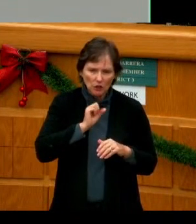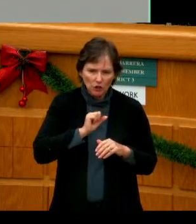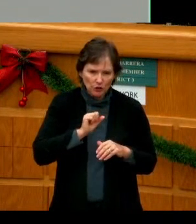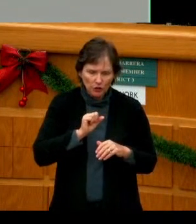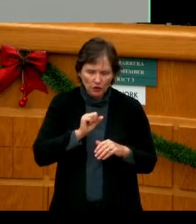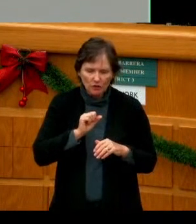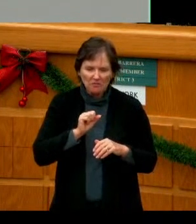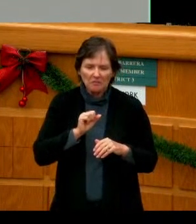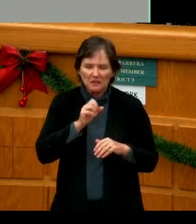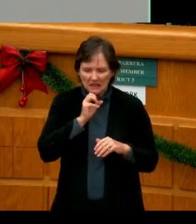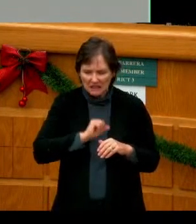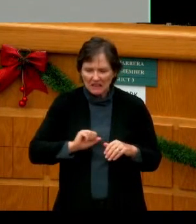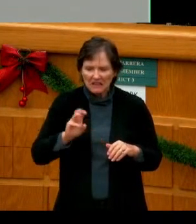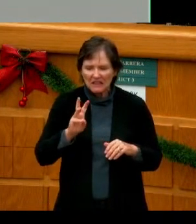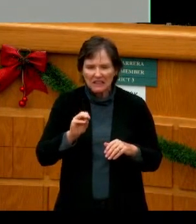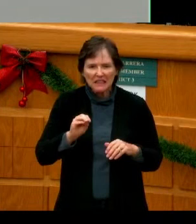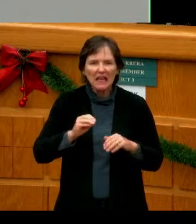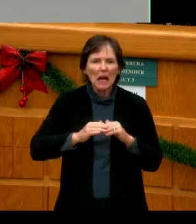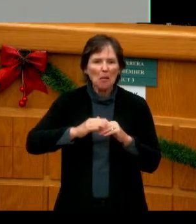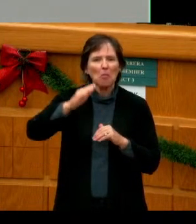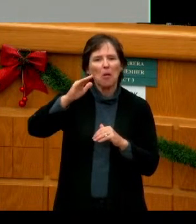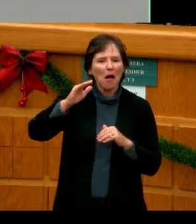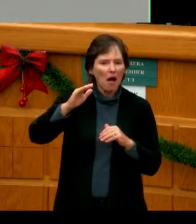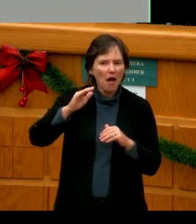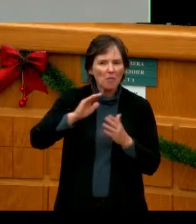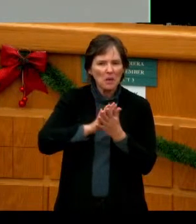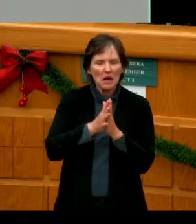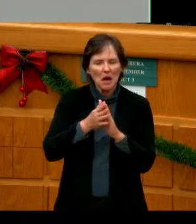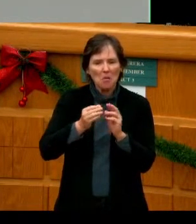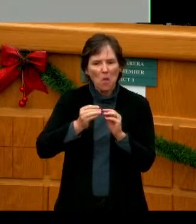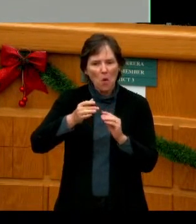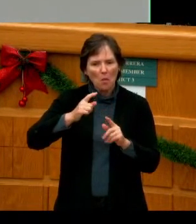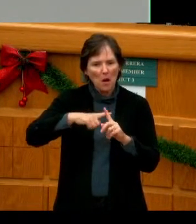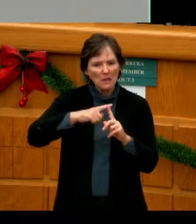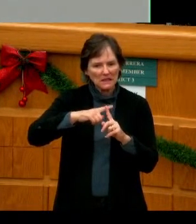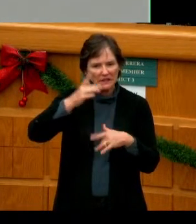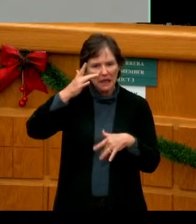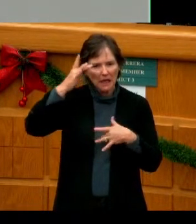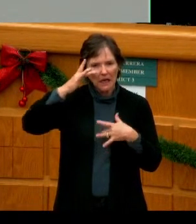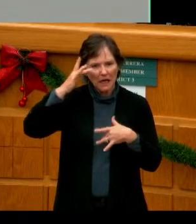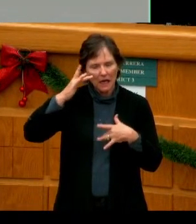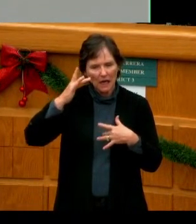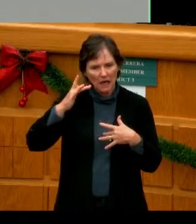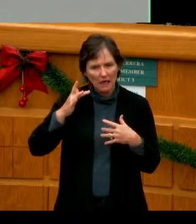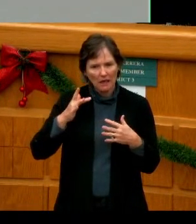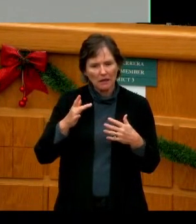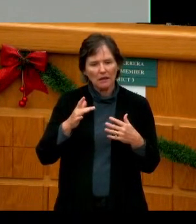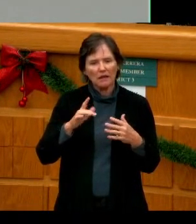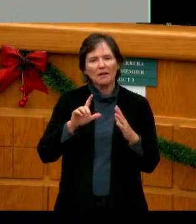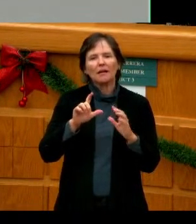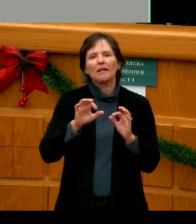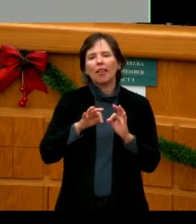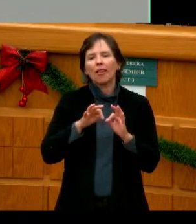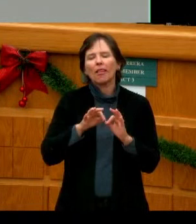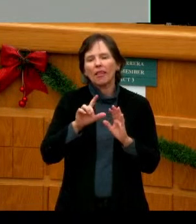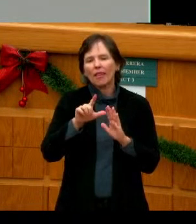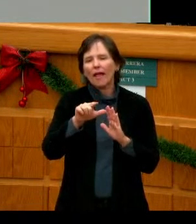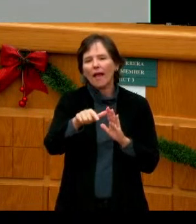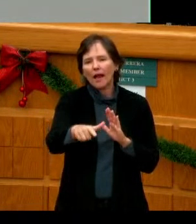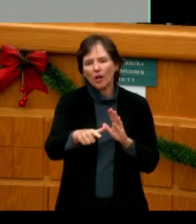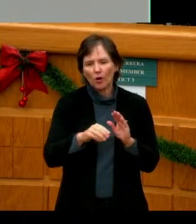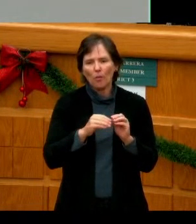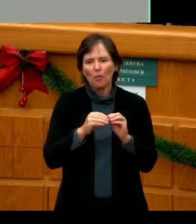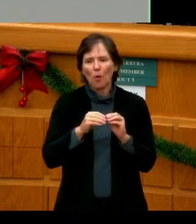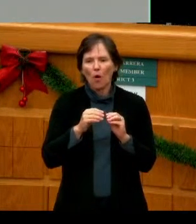to 79, really people above 60 years old. And you can see a slight peak over there before people of other ages started to